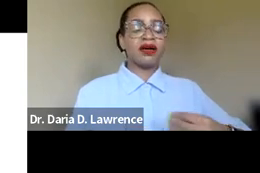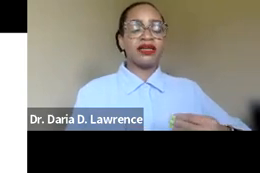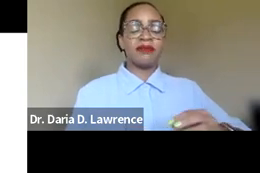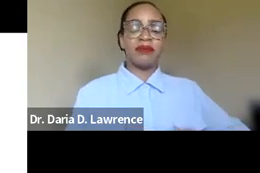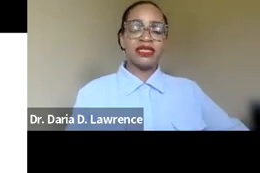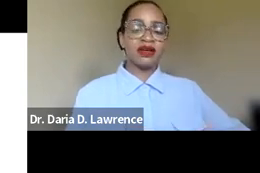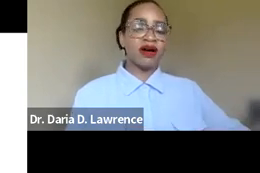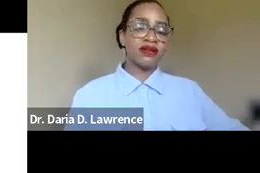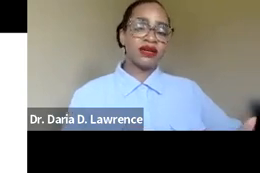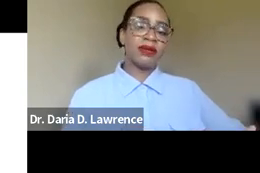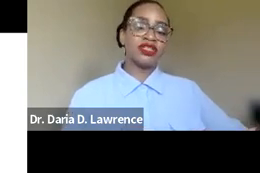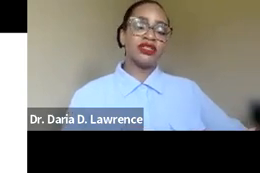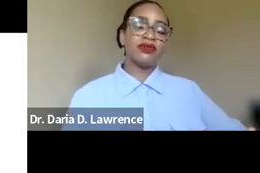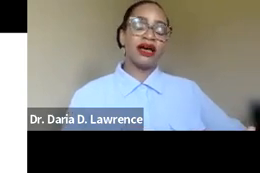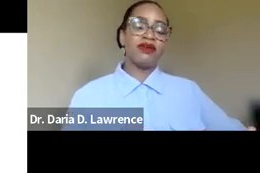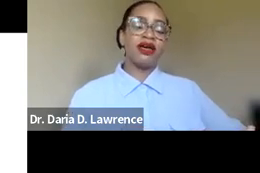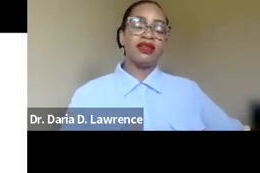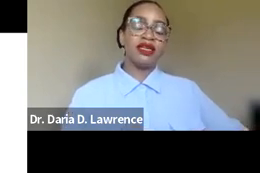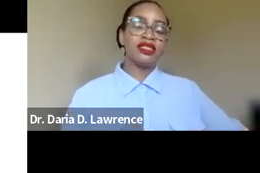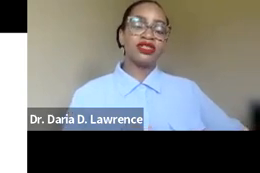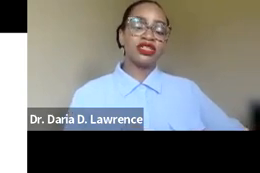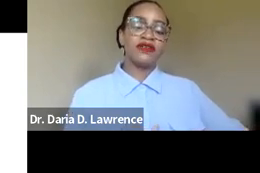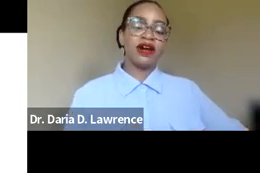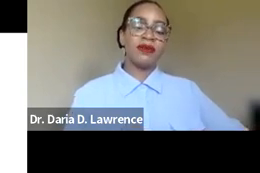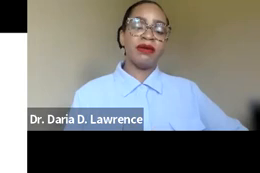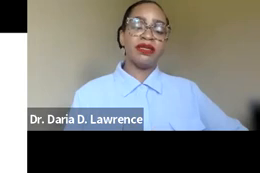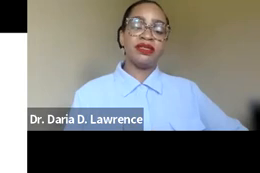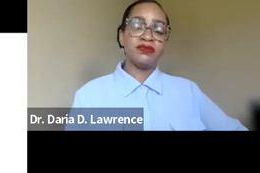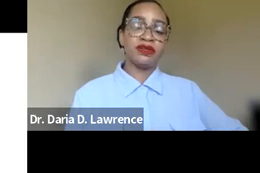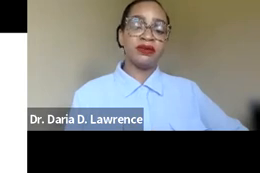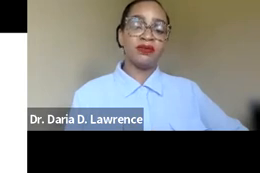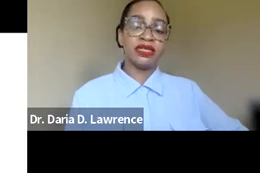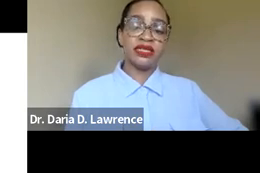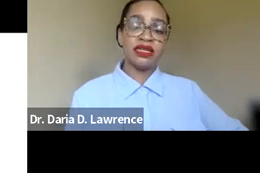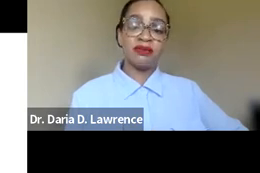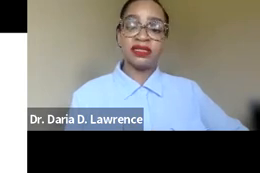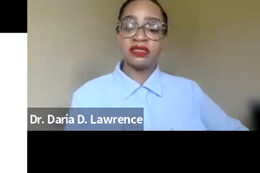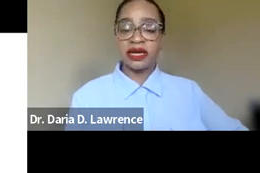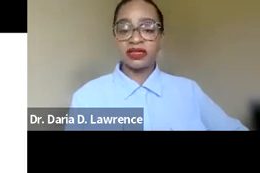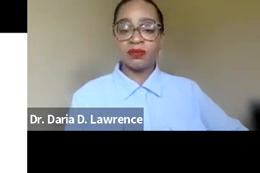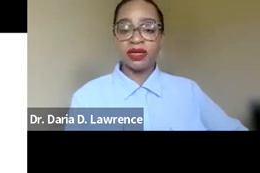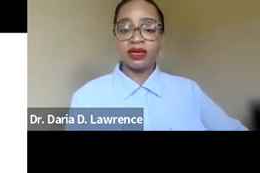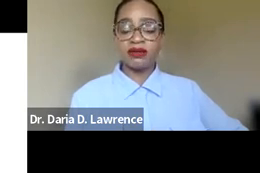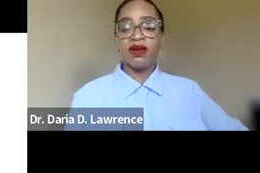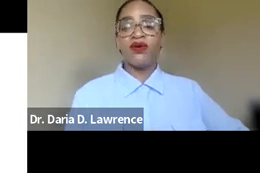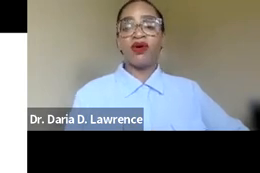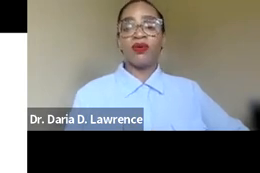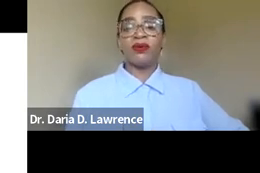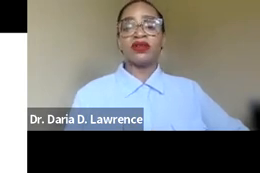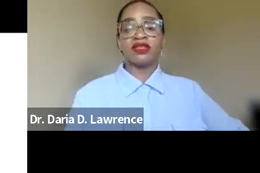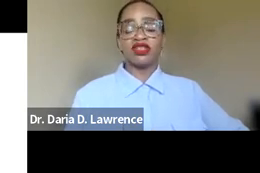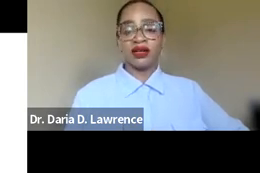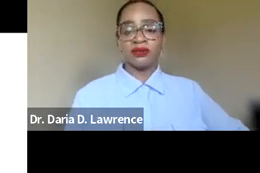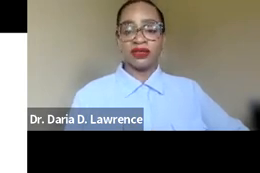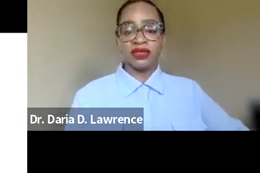keep in mind that based on all of the information that you have, the least restrictive environment may be different than what the team suspected would be it or what